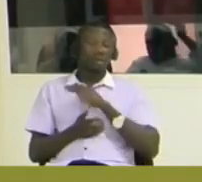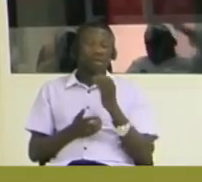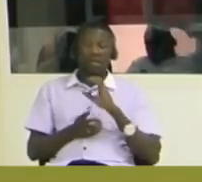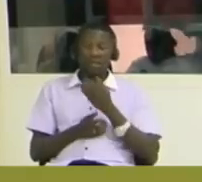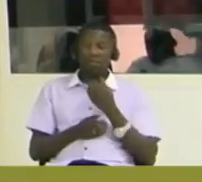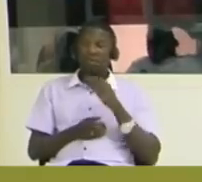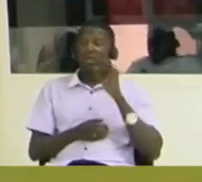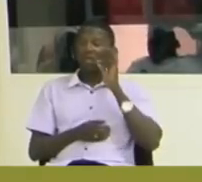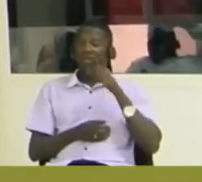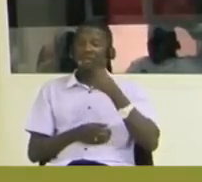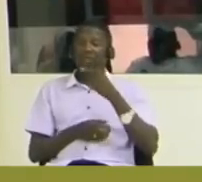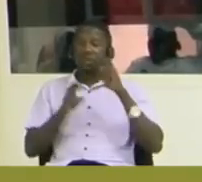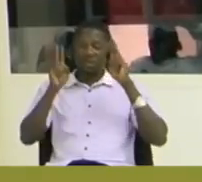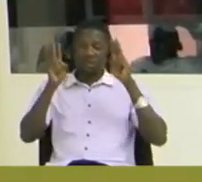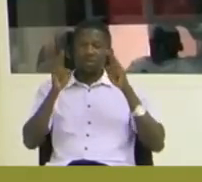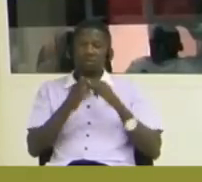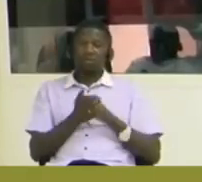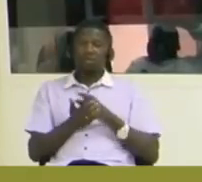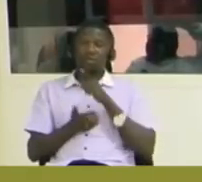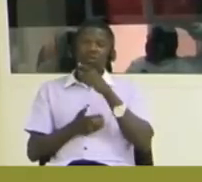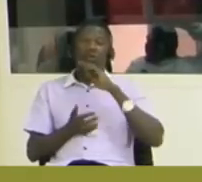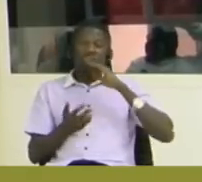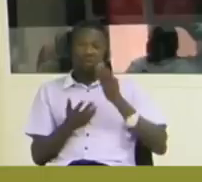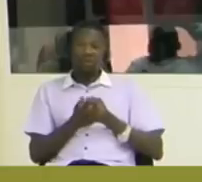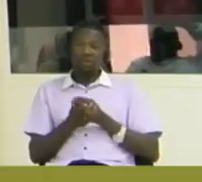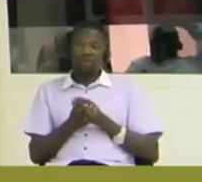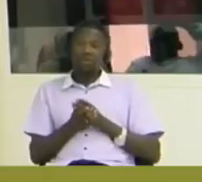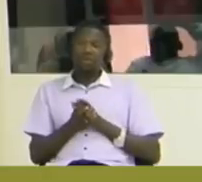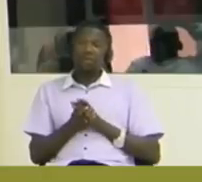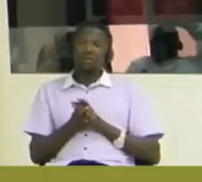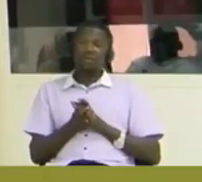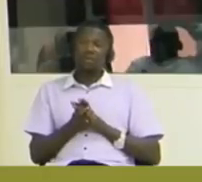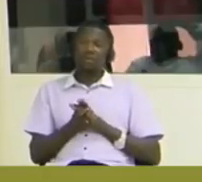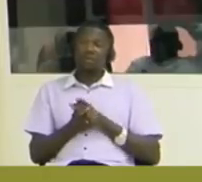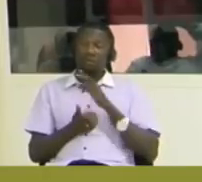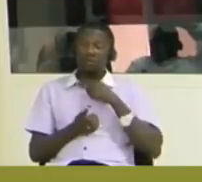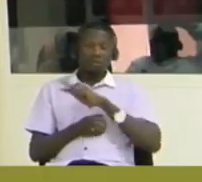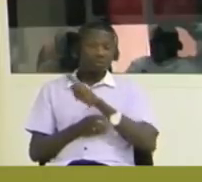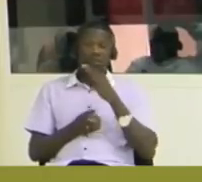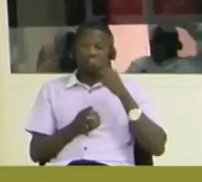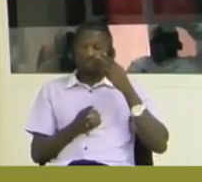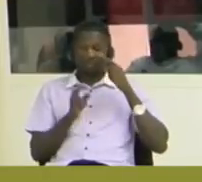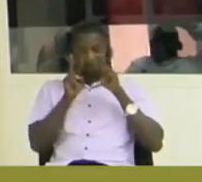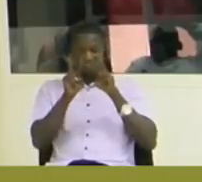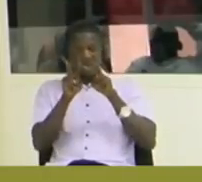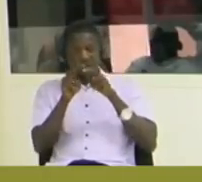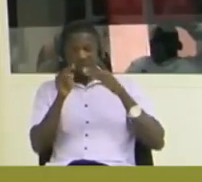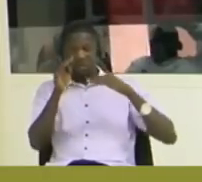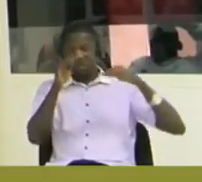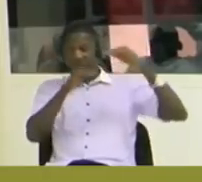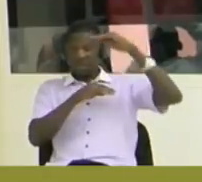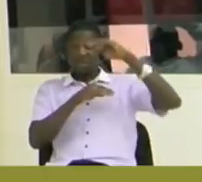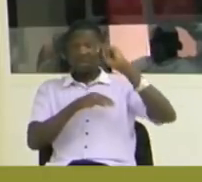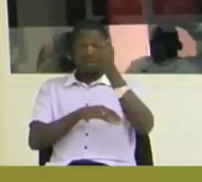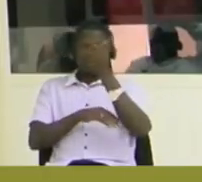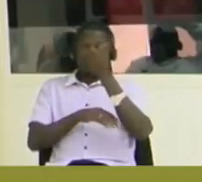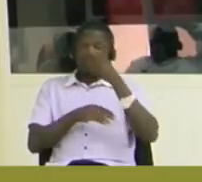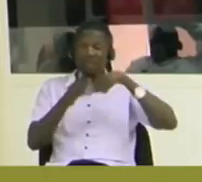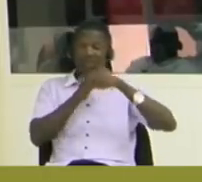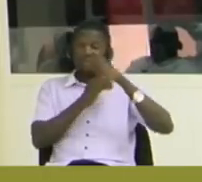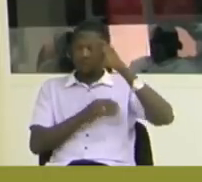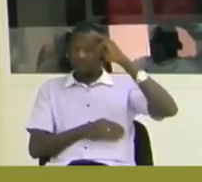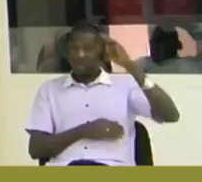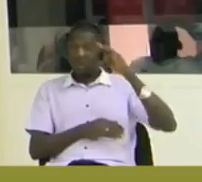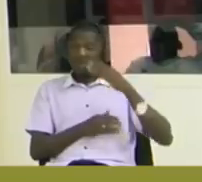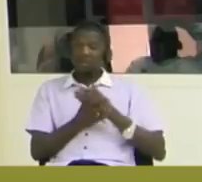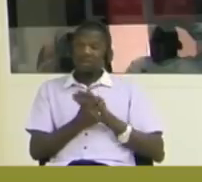that that was not the case? He was not regarded, he was not viewed as a rising star in that cabinet? What I do know